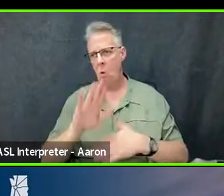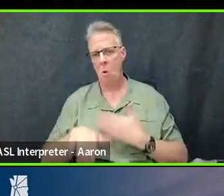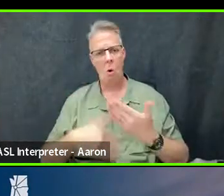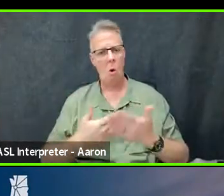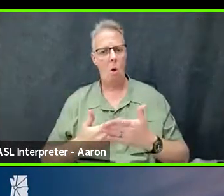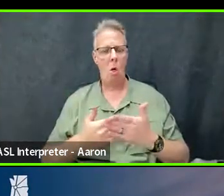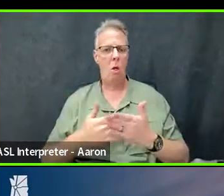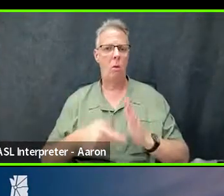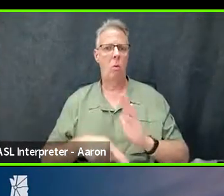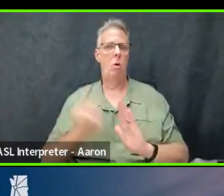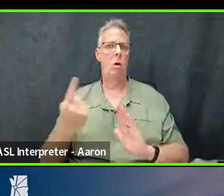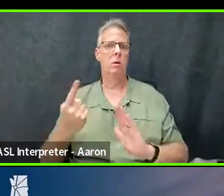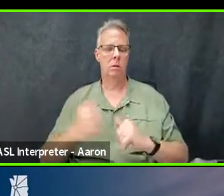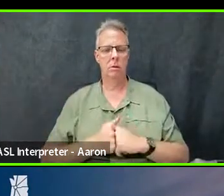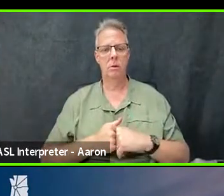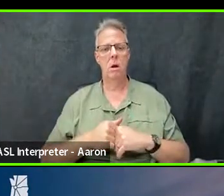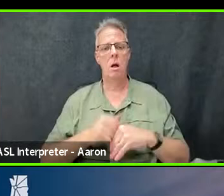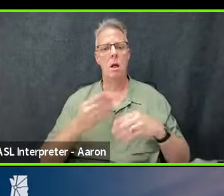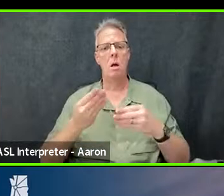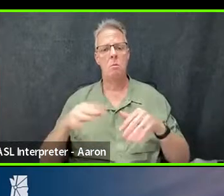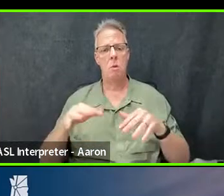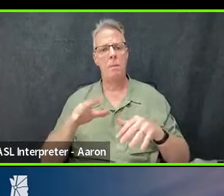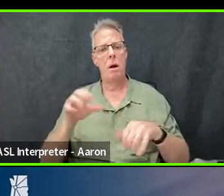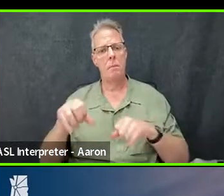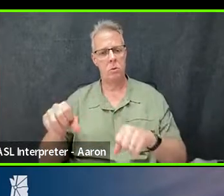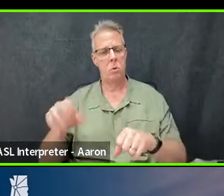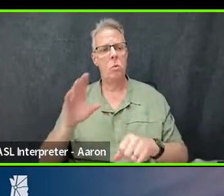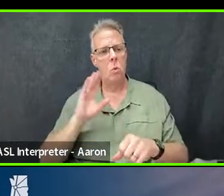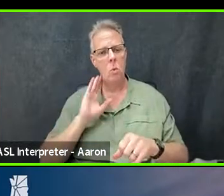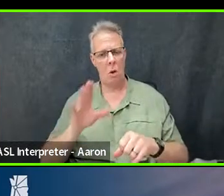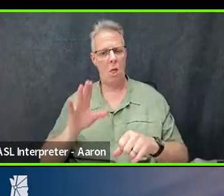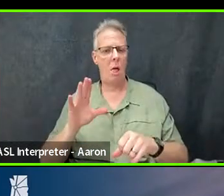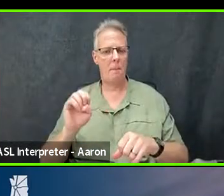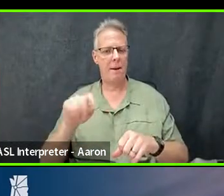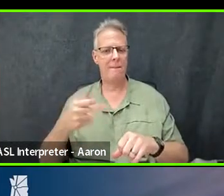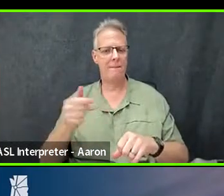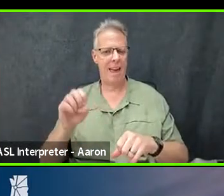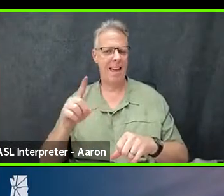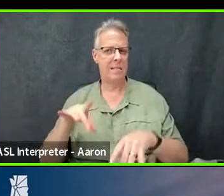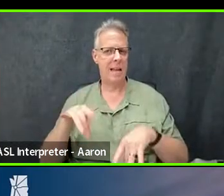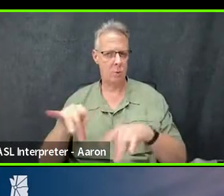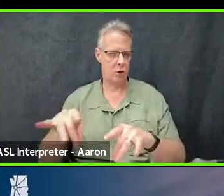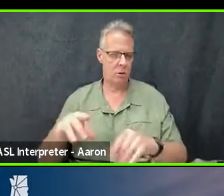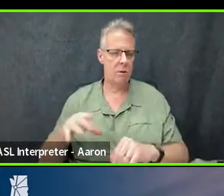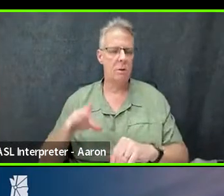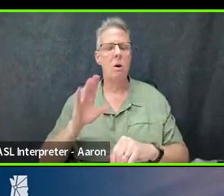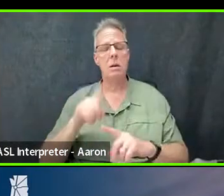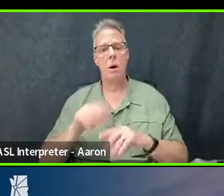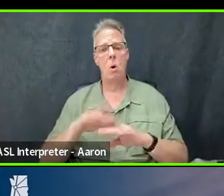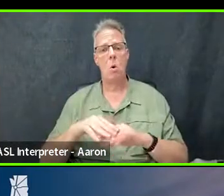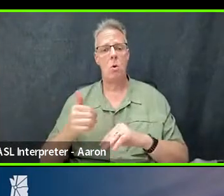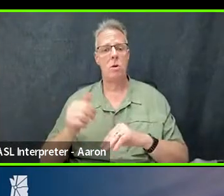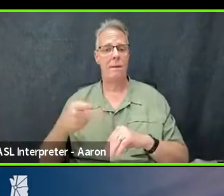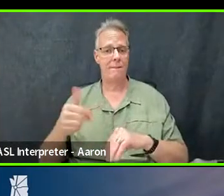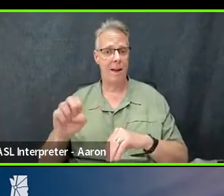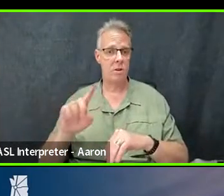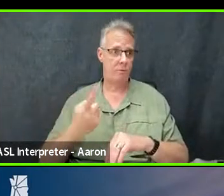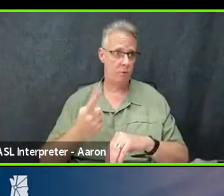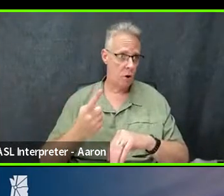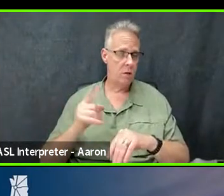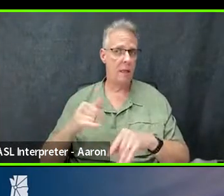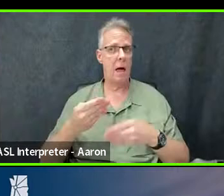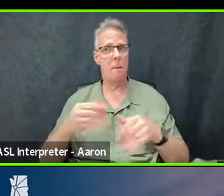and property acquisition will also be phased. And so depending on which phases go first, the